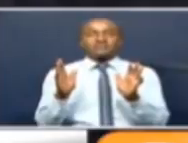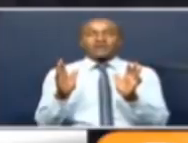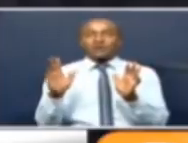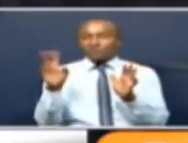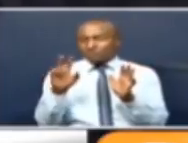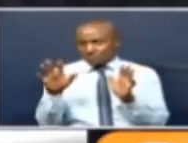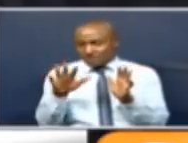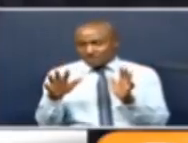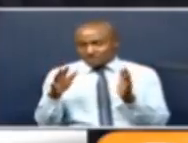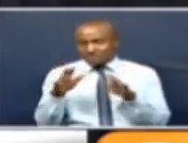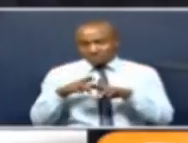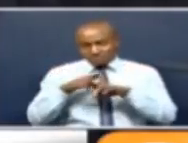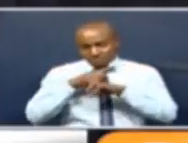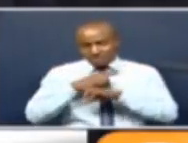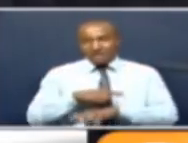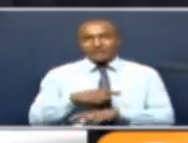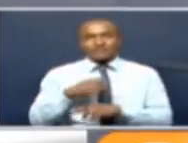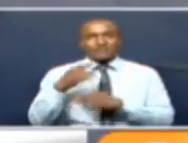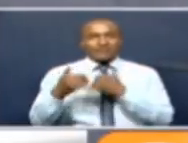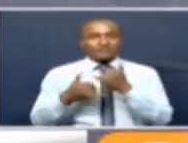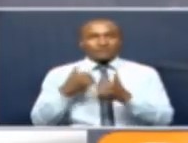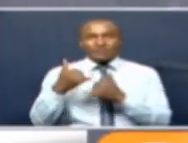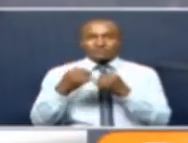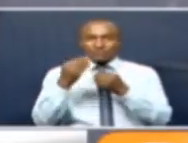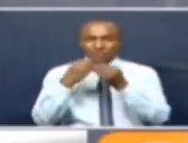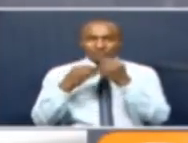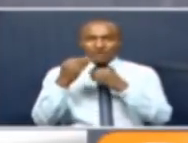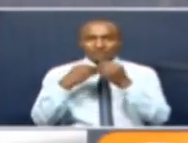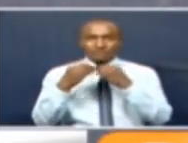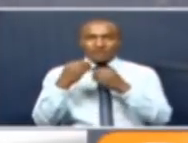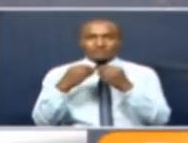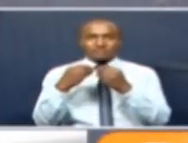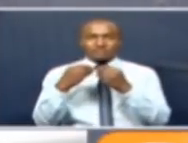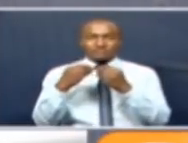spot, relax, and enjoy your meal.